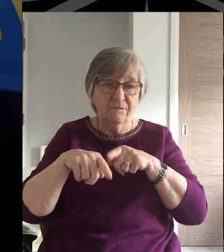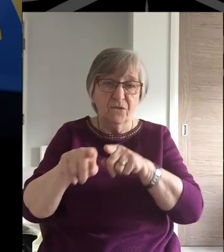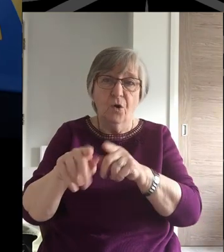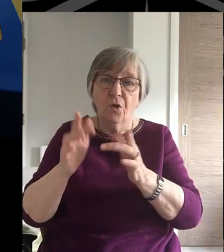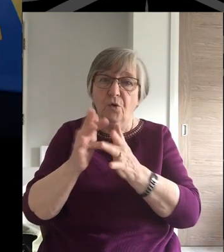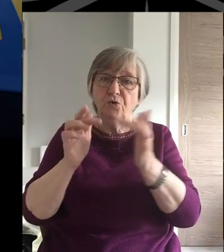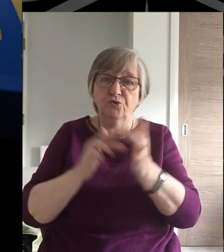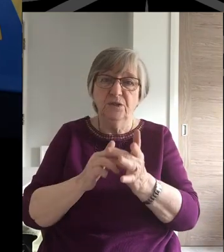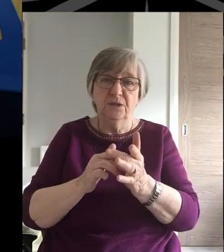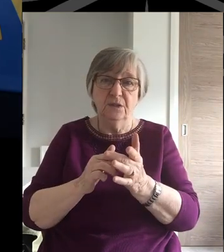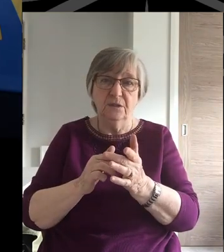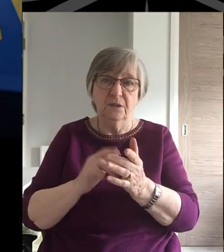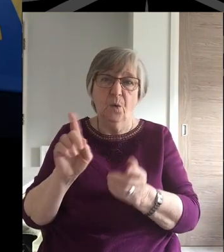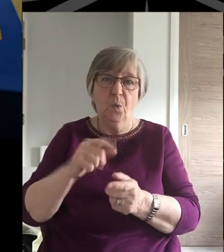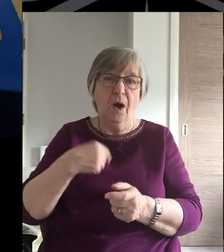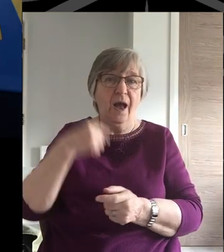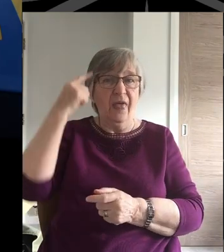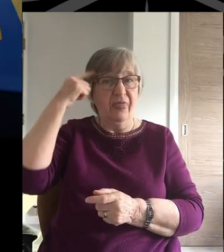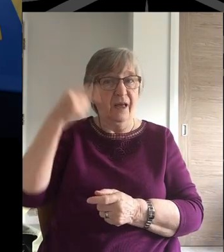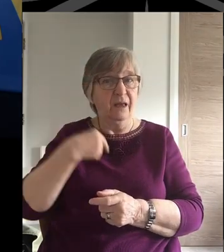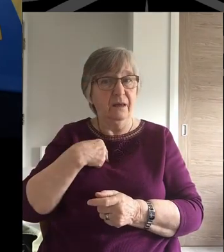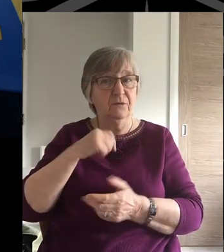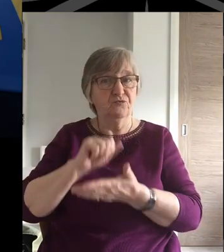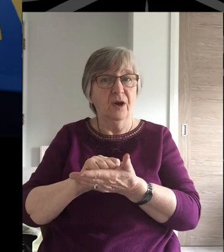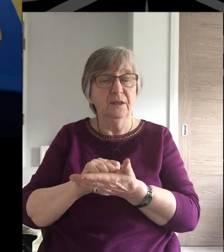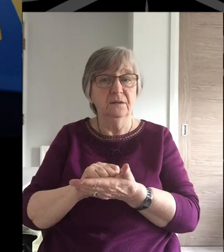Jesus on our terms.